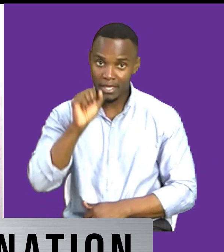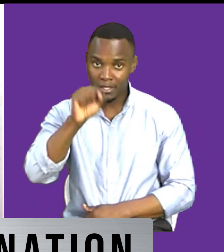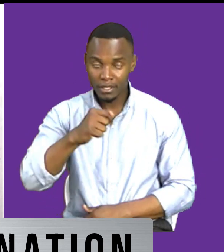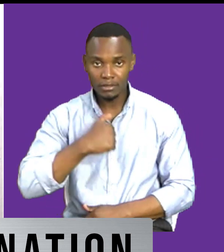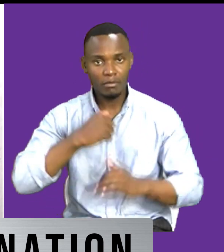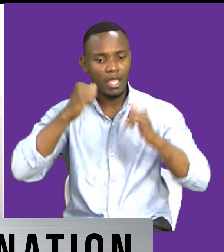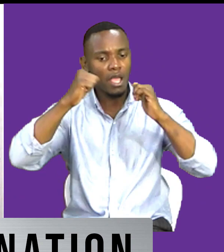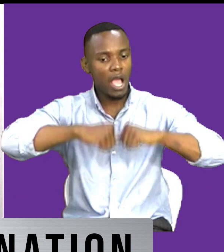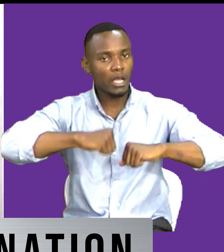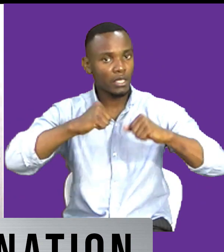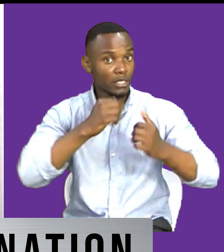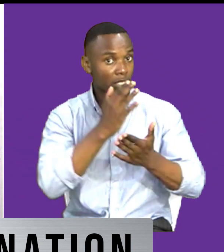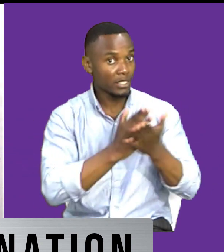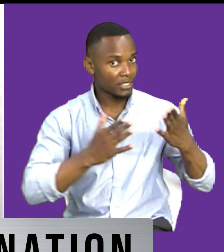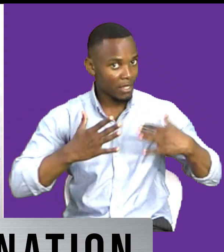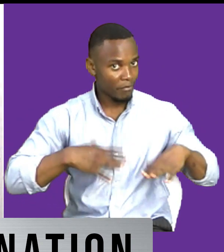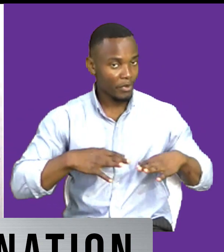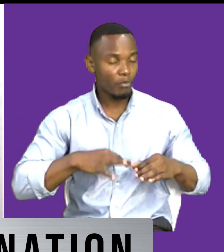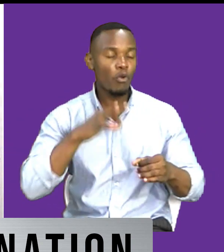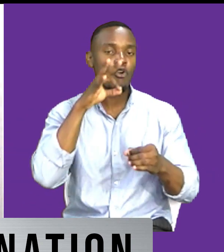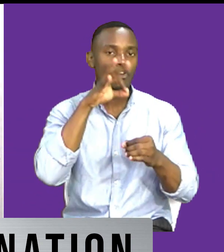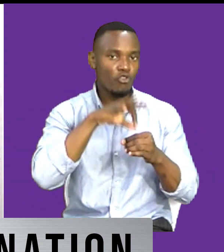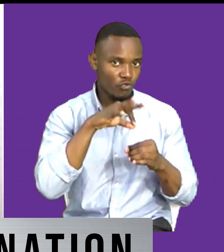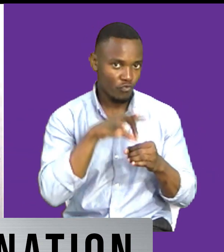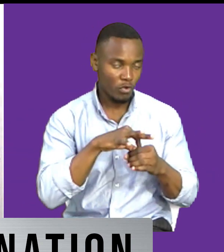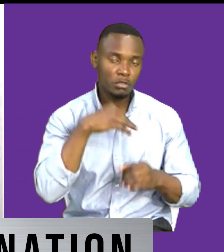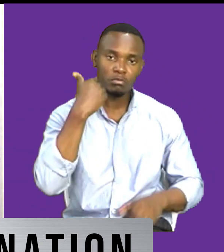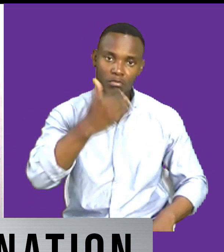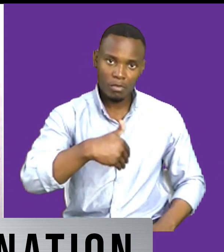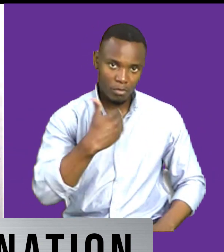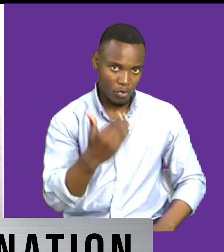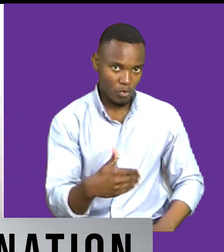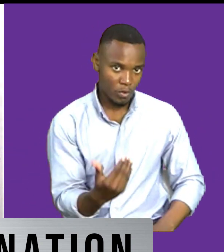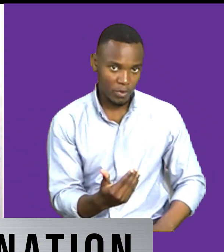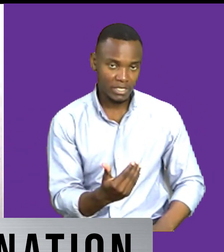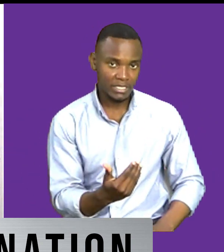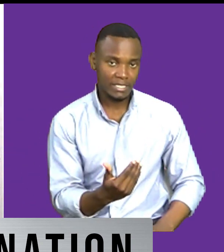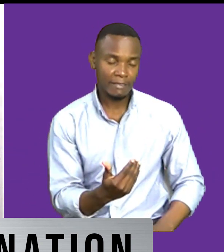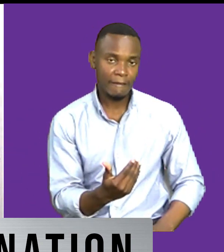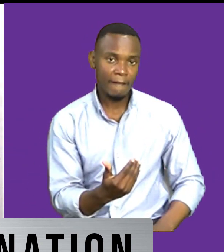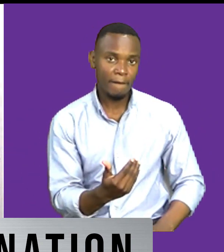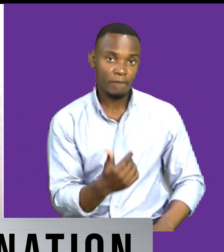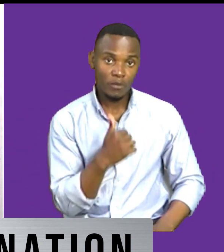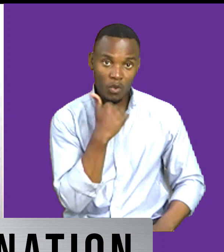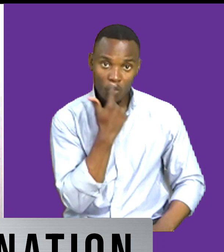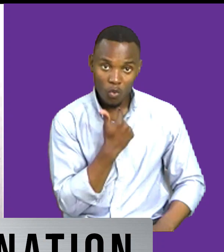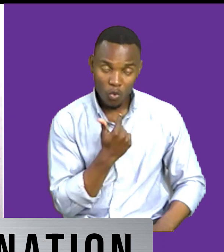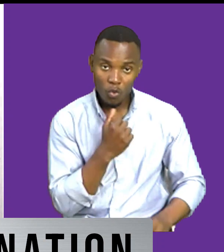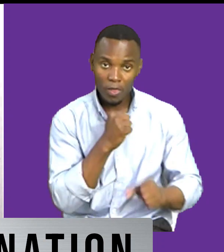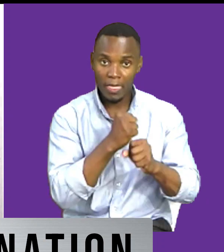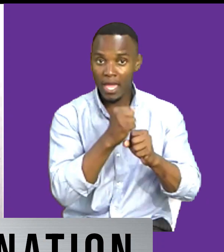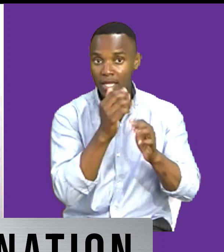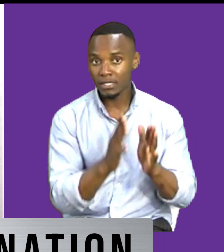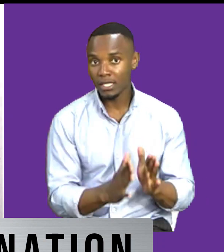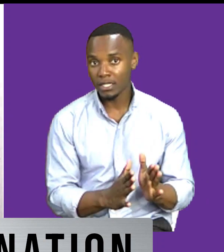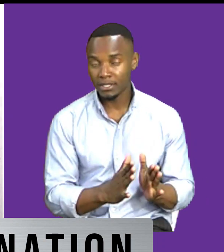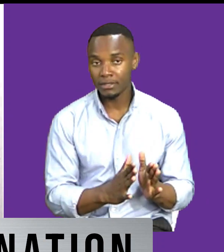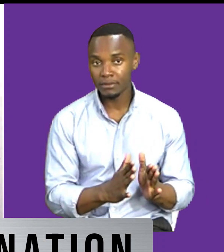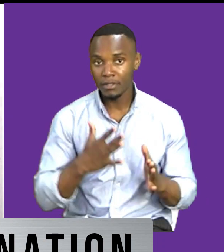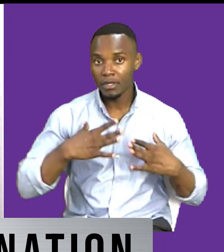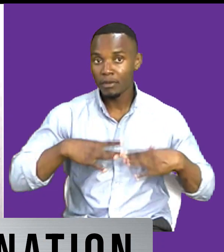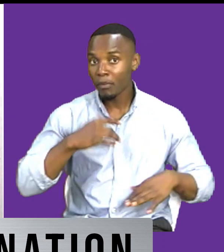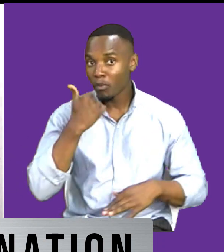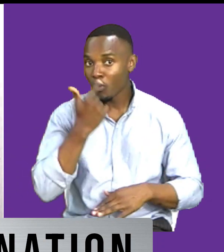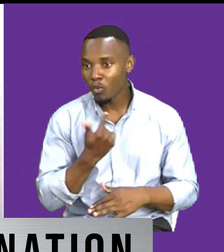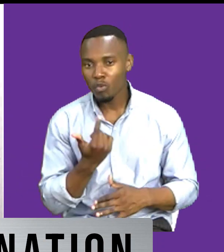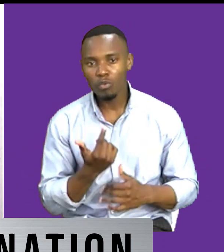people who basically vote, the number who basically goes to ballot is actually those you are calling the hustlers, those people who basically are